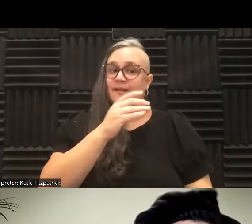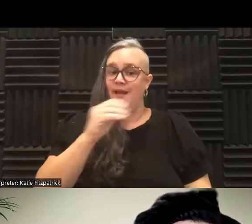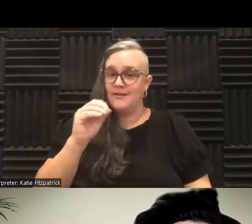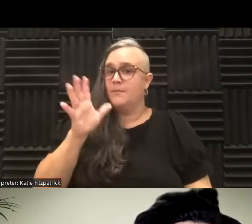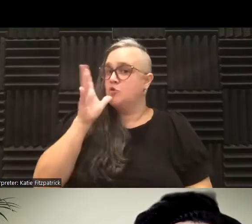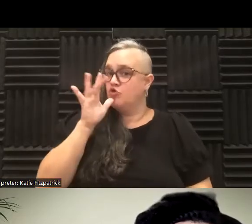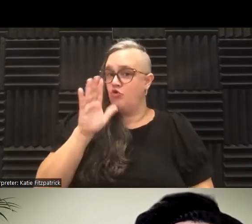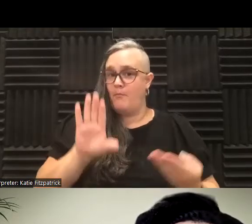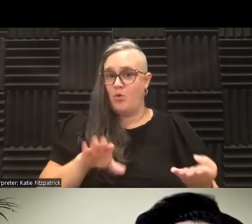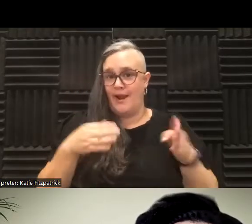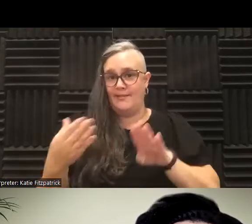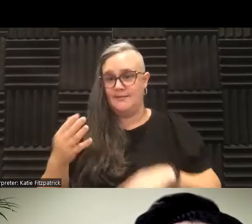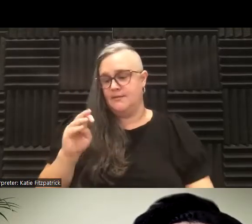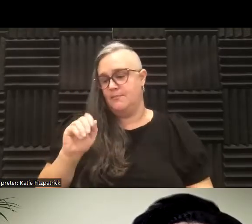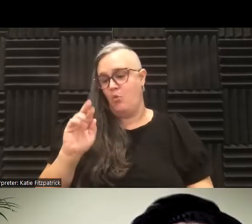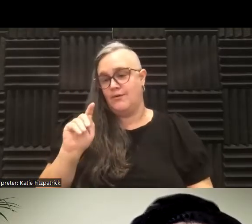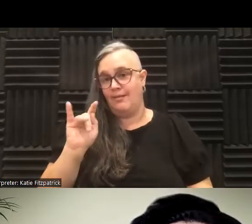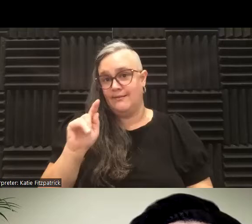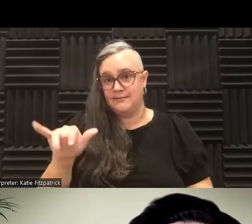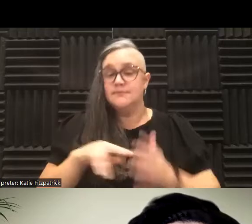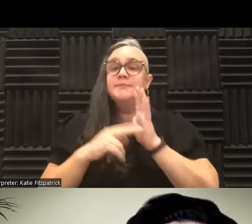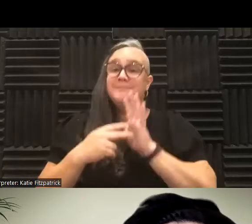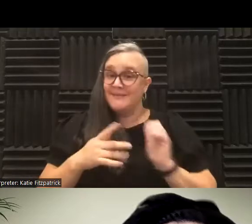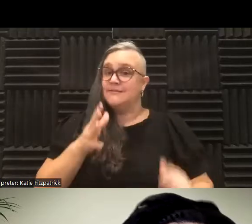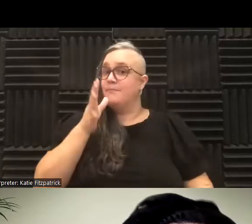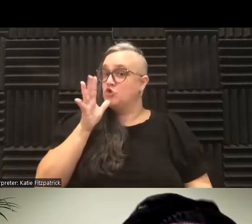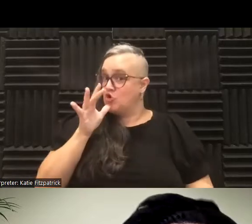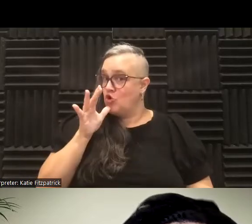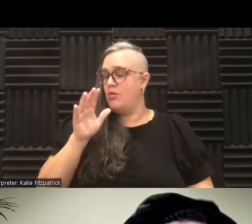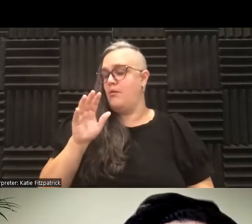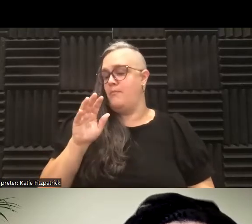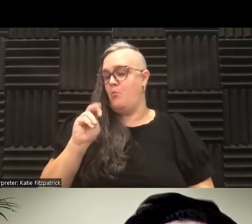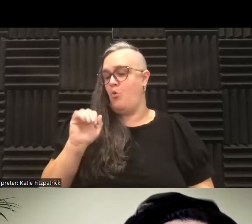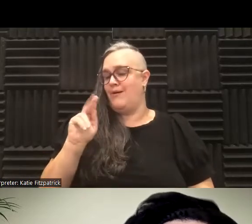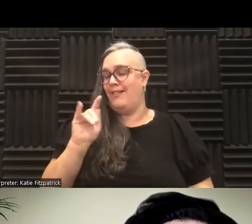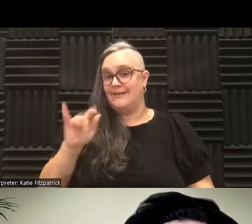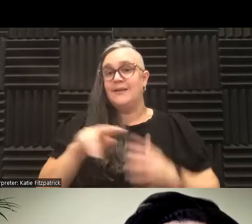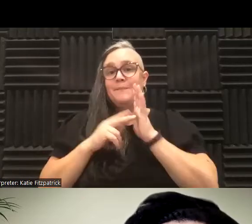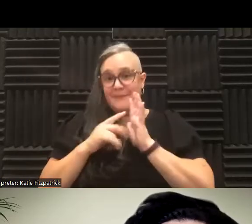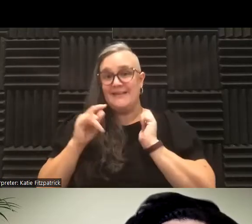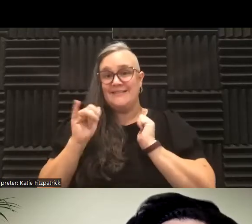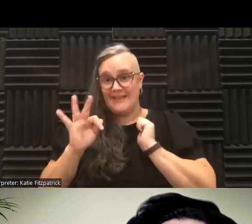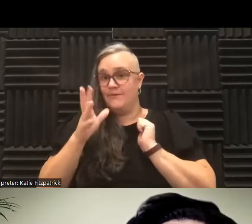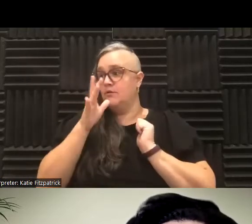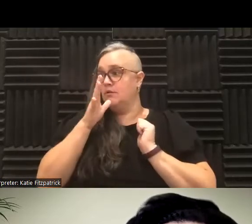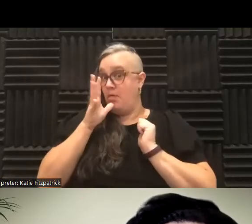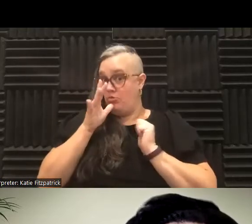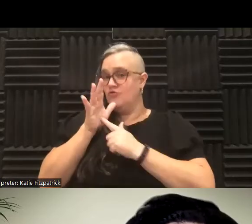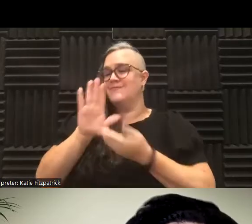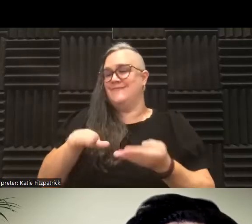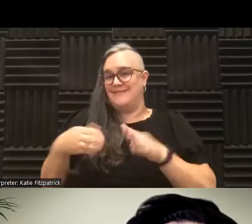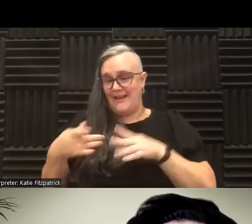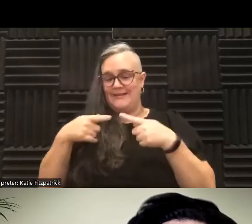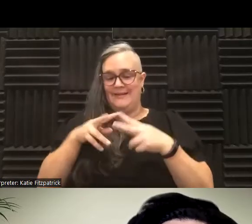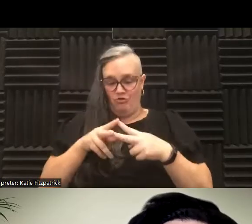maternal mortality refers to the maternal deaths that occur during a pregnancy or within the first year of